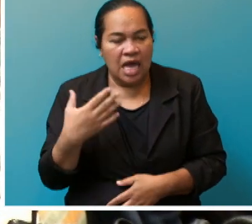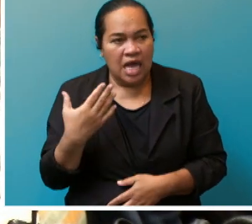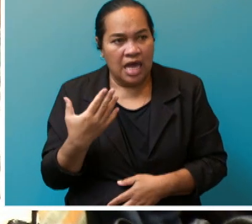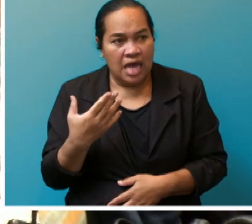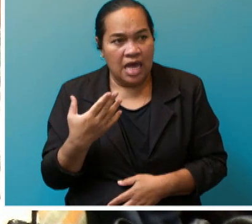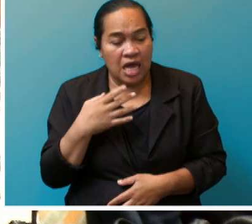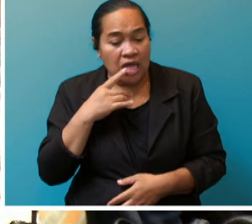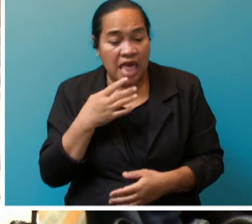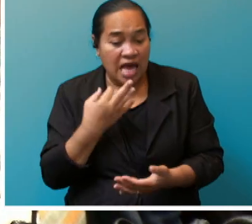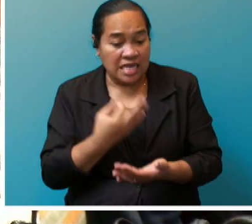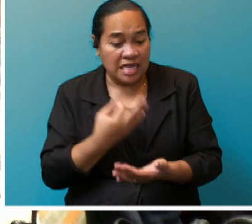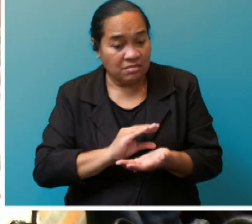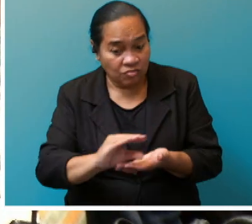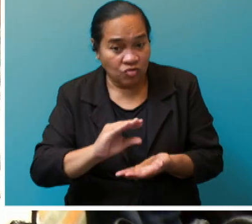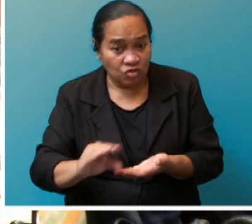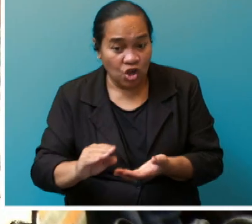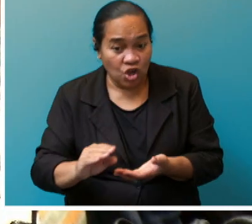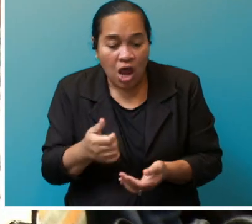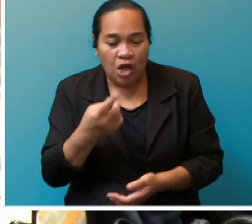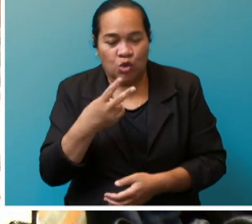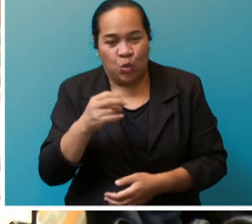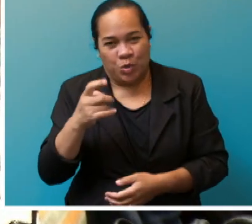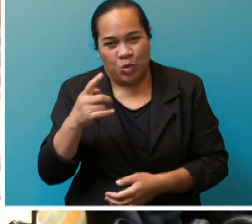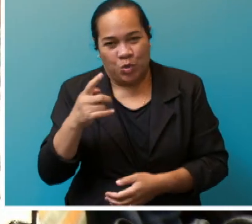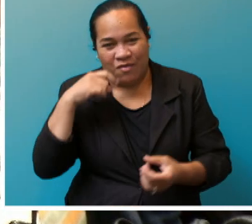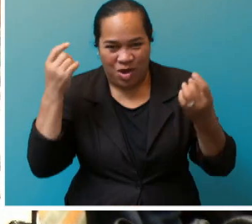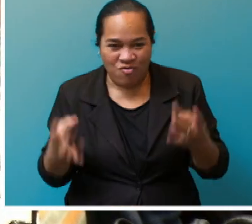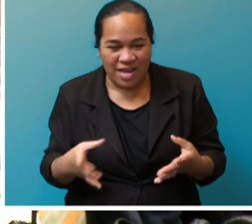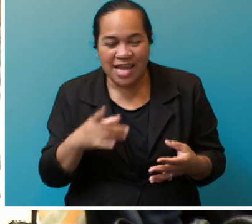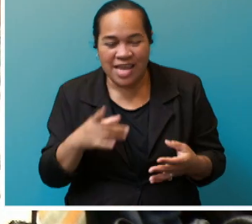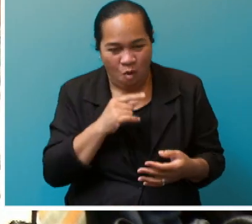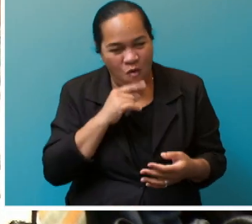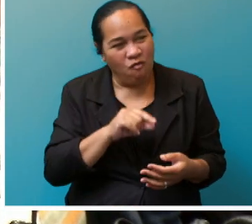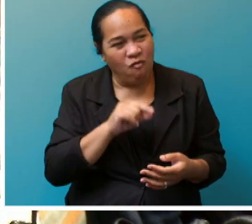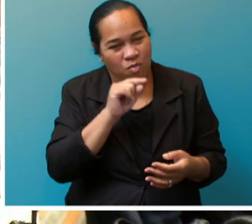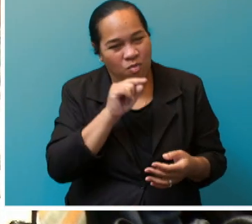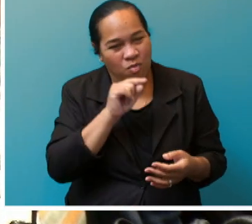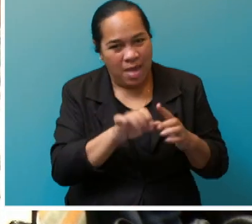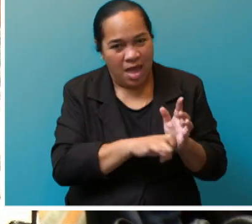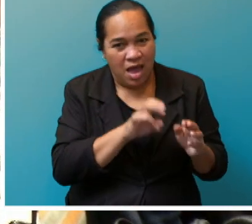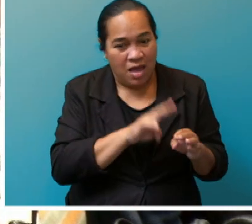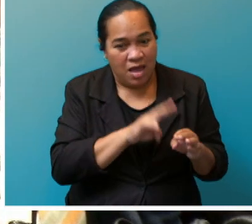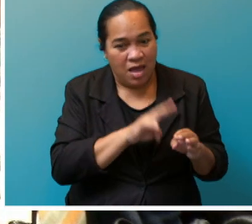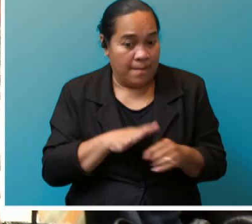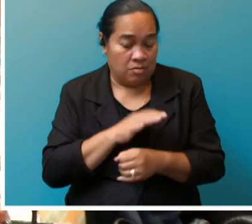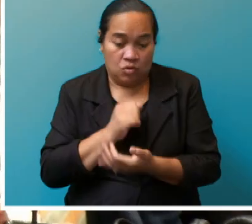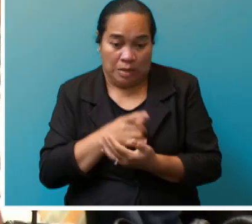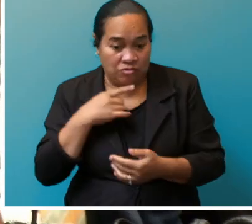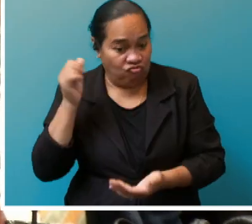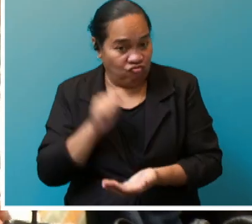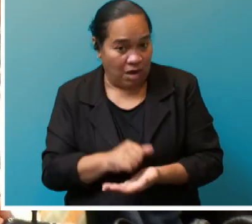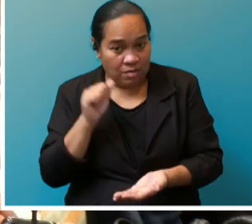early 2027. Mr. Speaker, sir, it is critical to get that design right and ensure that the